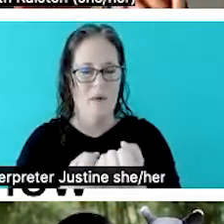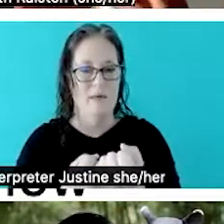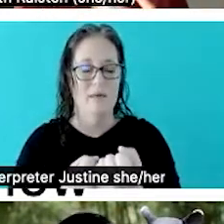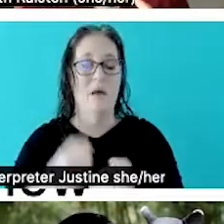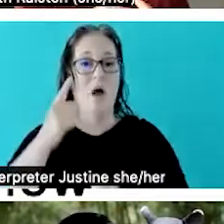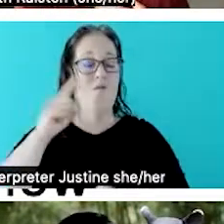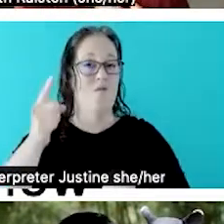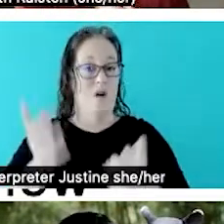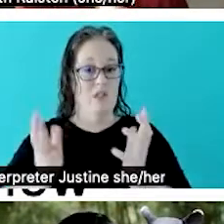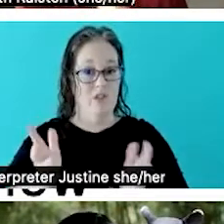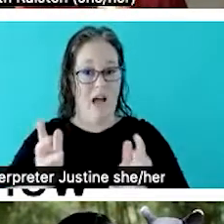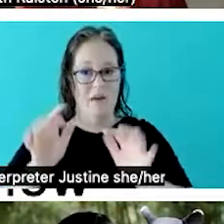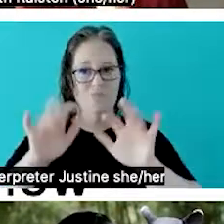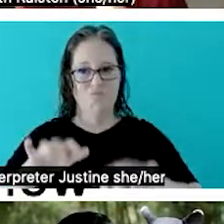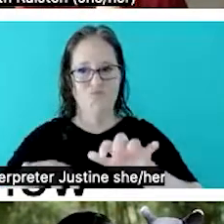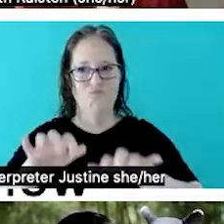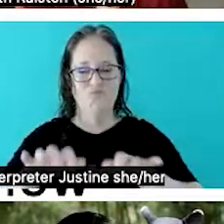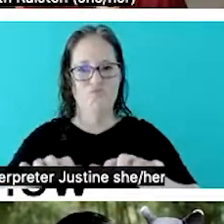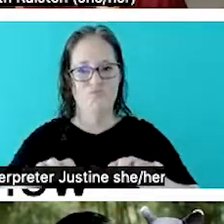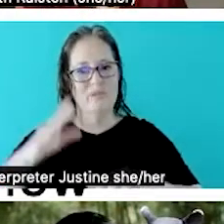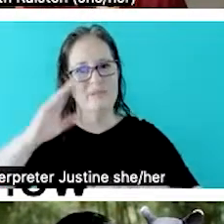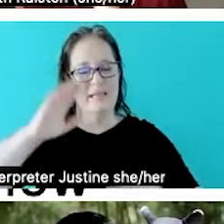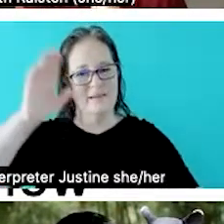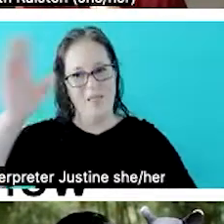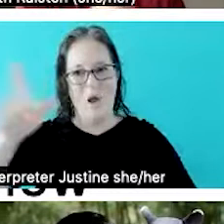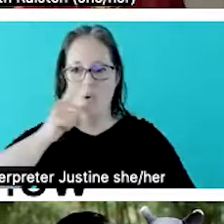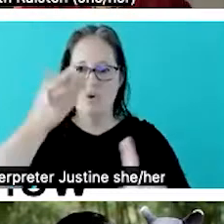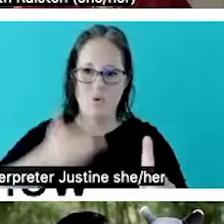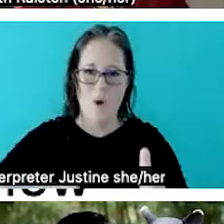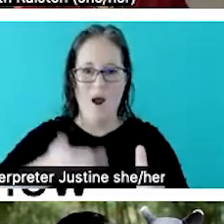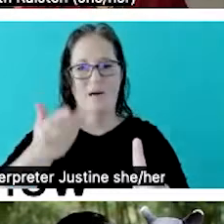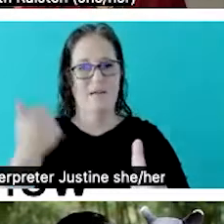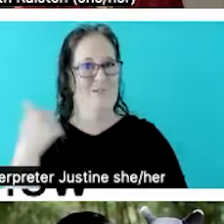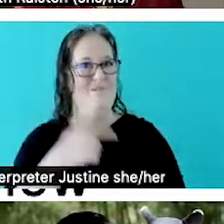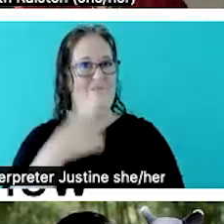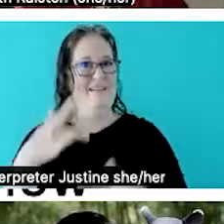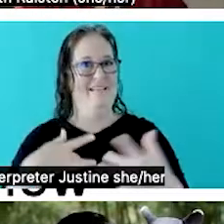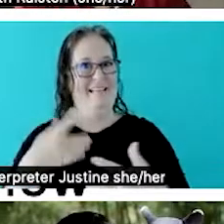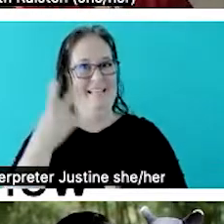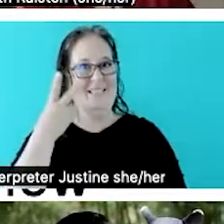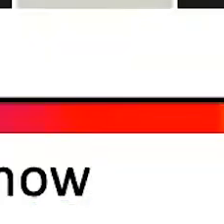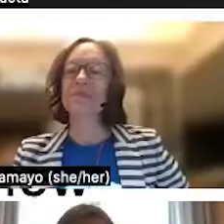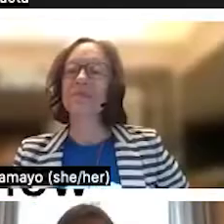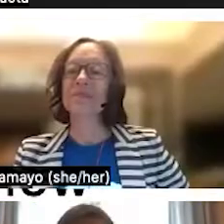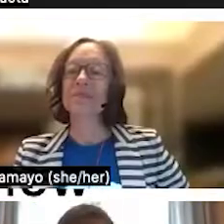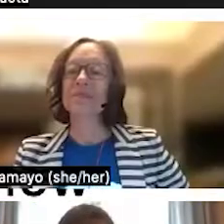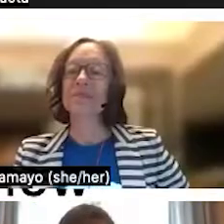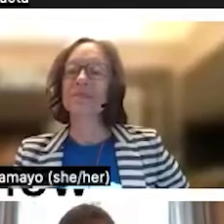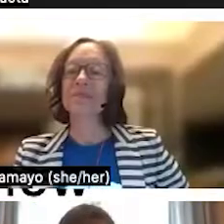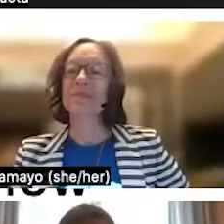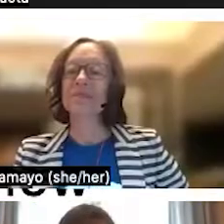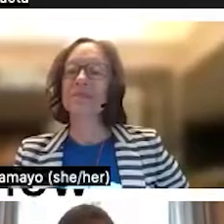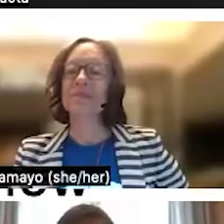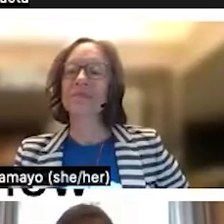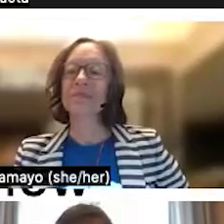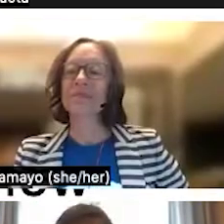and let us know where you're coming from. We're all excited to see you here. And I'm just gonna go down and see